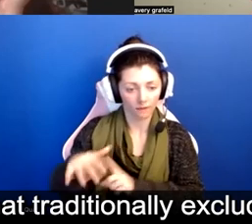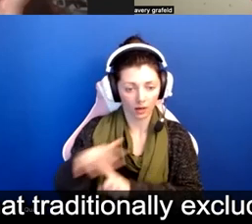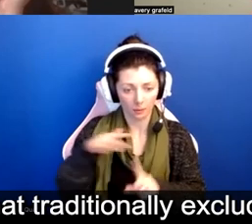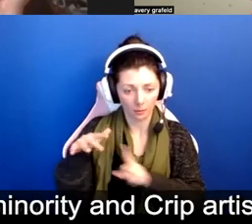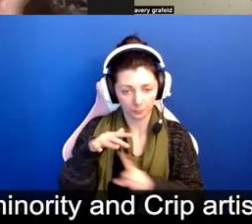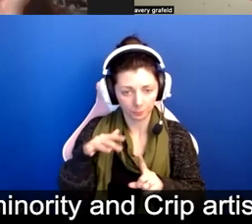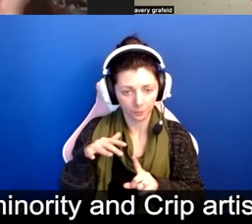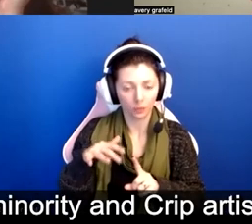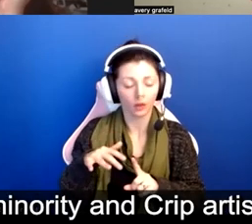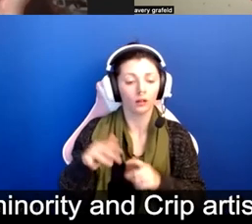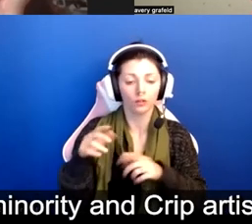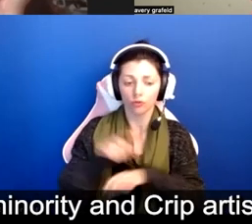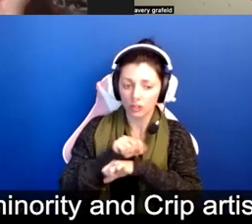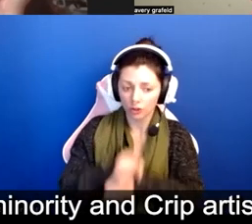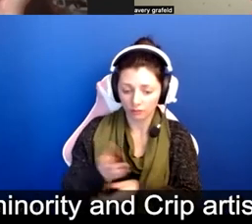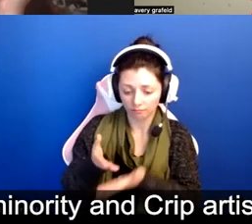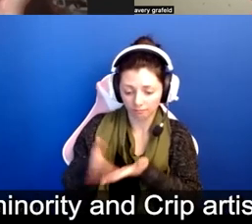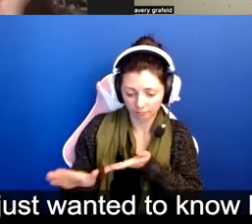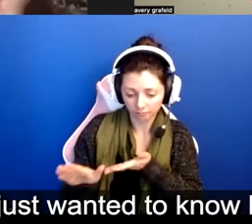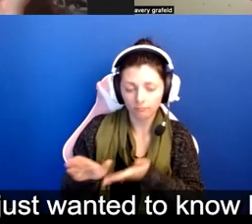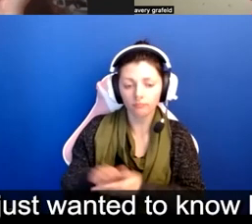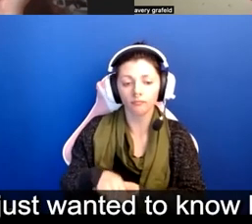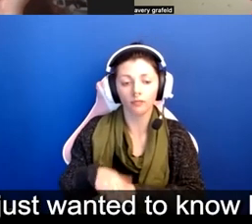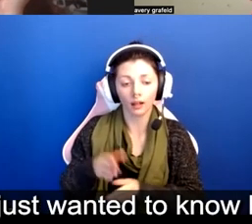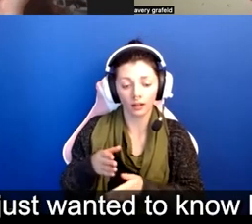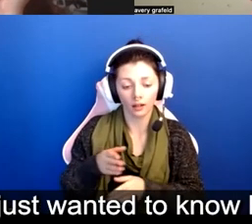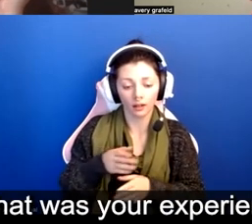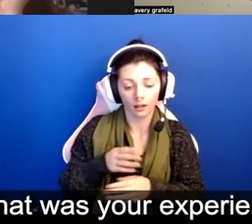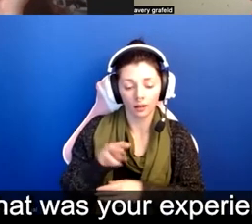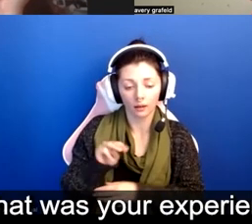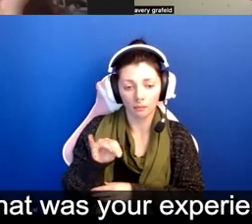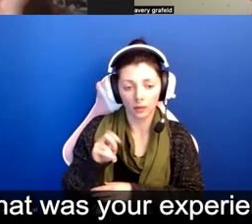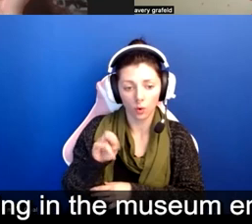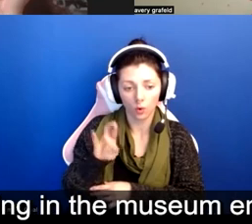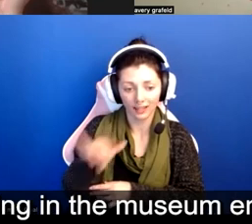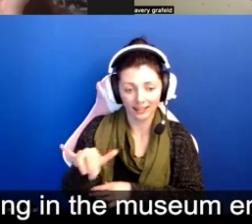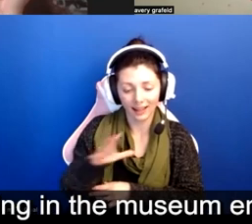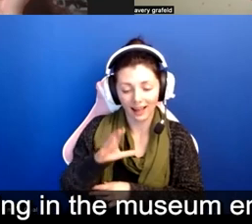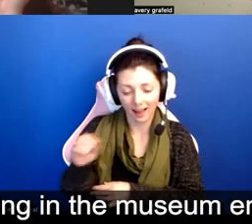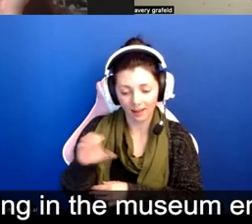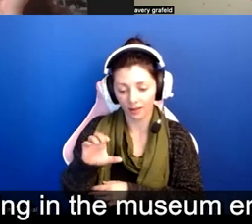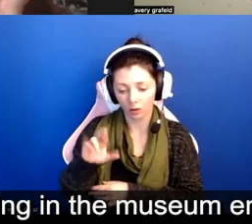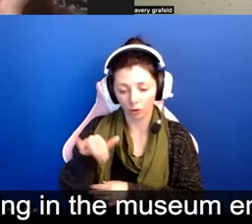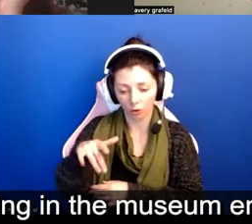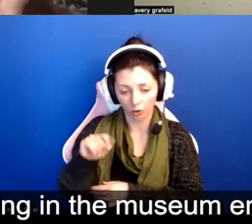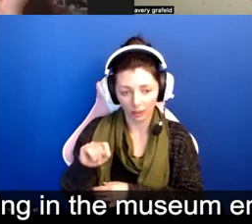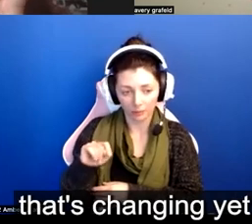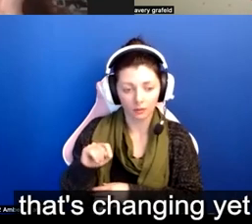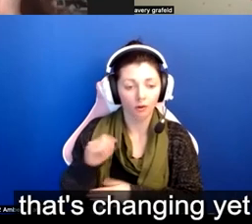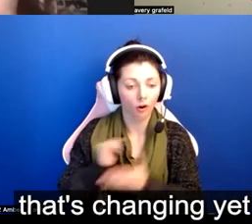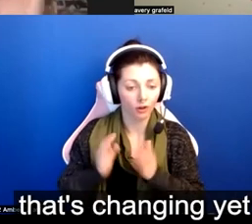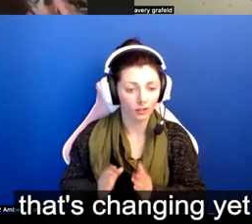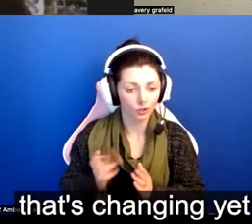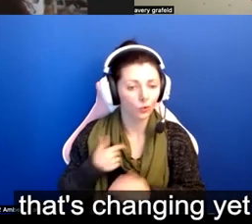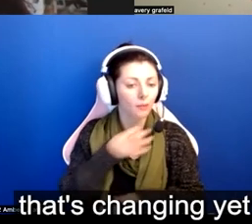traditionally excludes minority and CRIP artists. So I just wanted to know kind of what was your experience like working in the museum environment